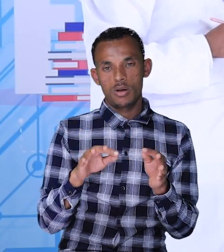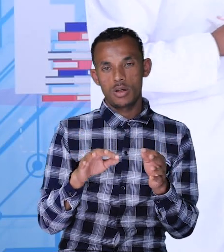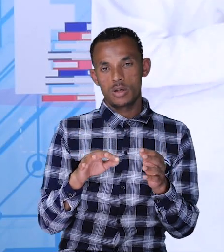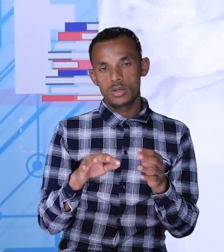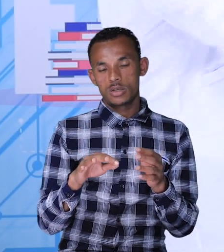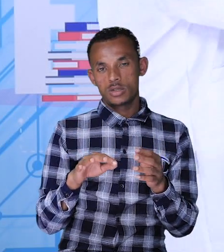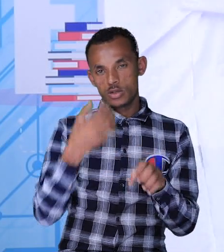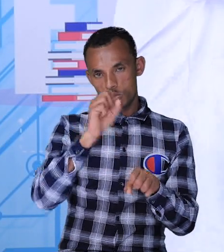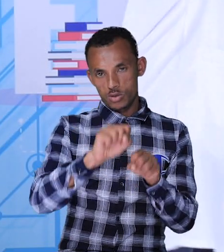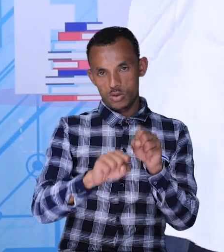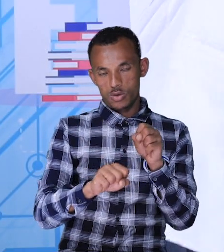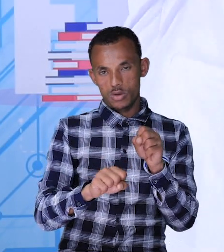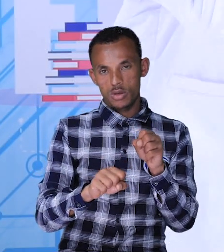So